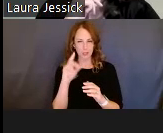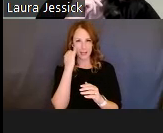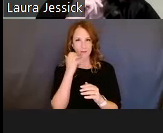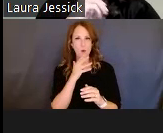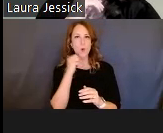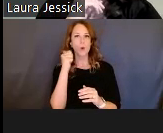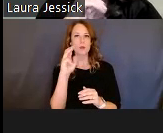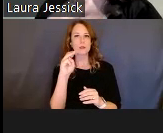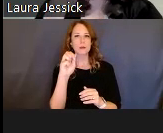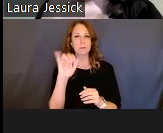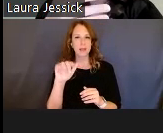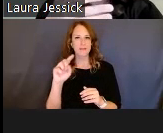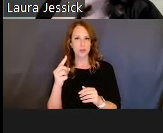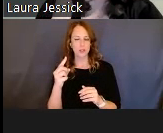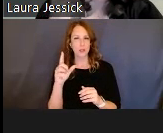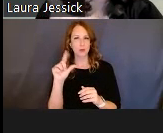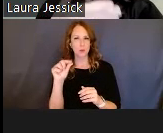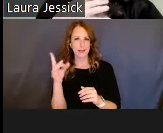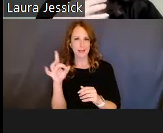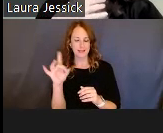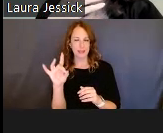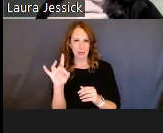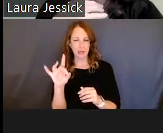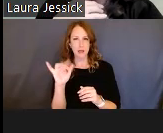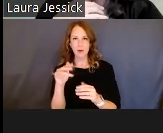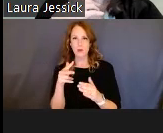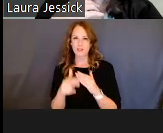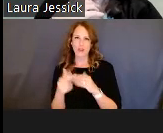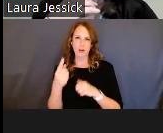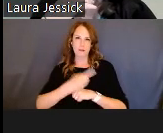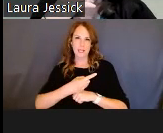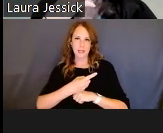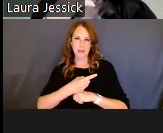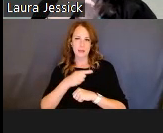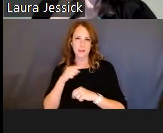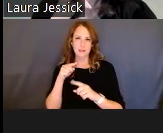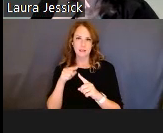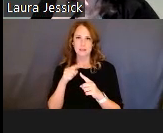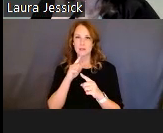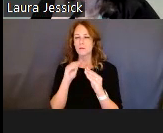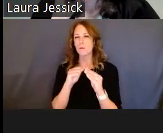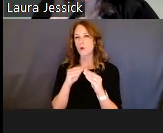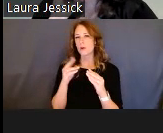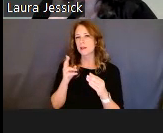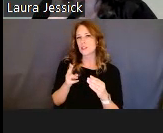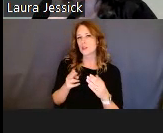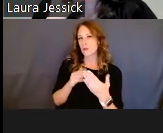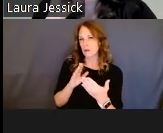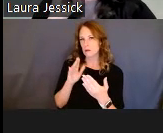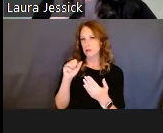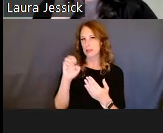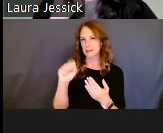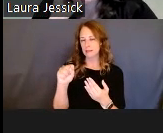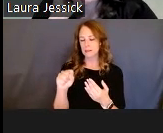1st, 2018, which was the cutoff date because this addresses historical cases. So, in